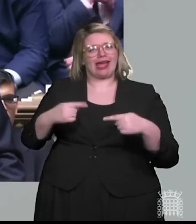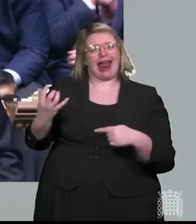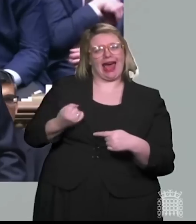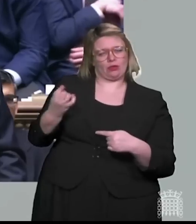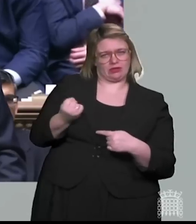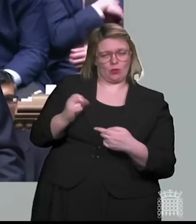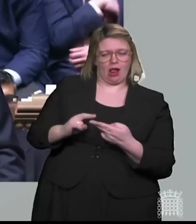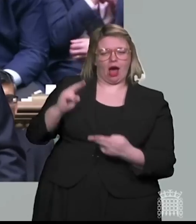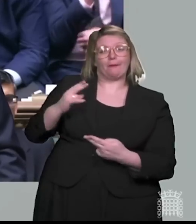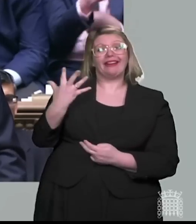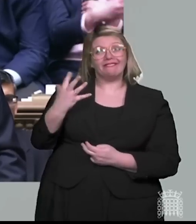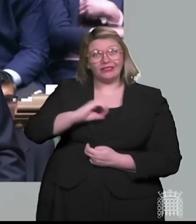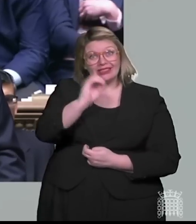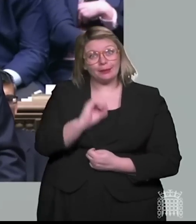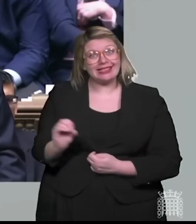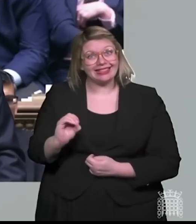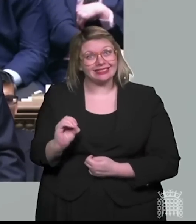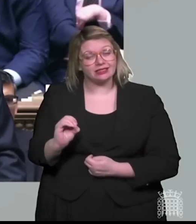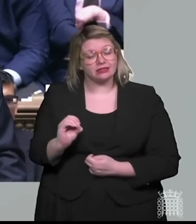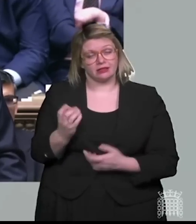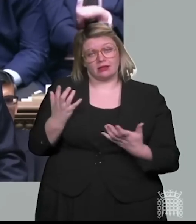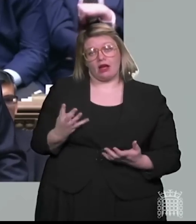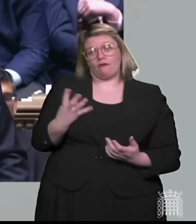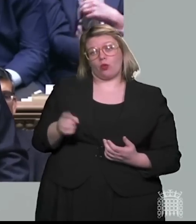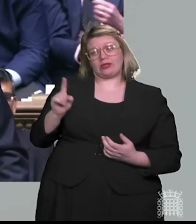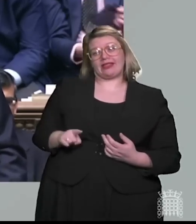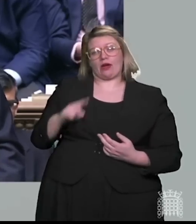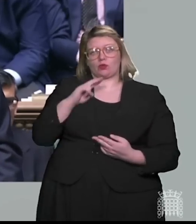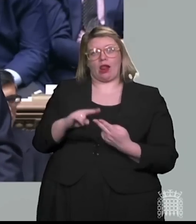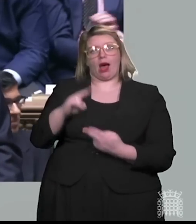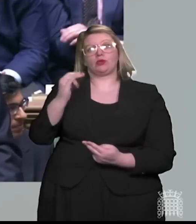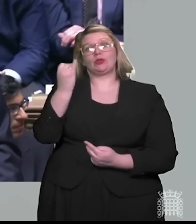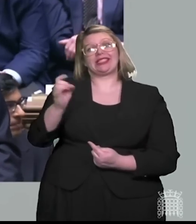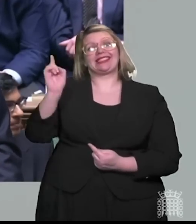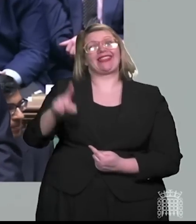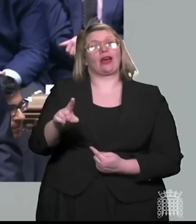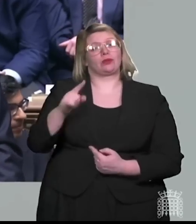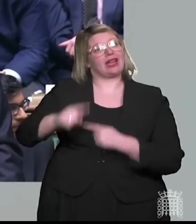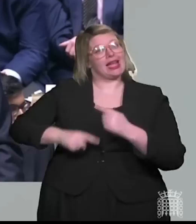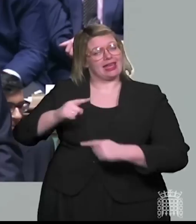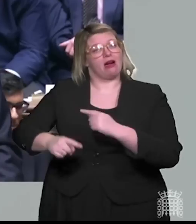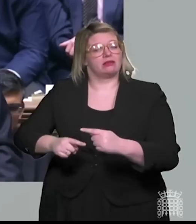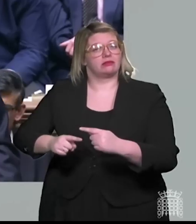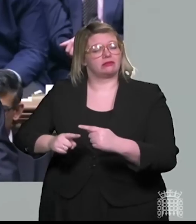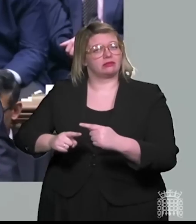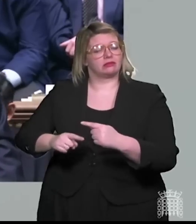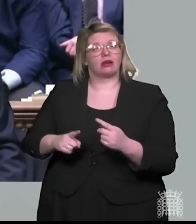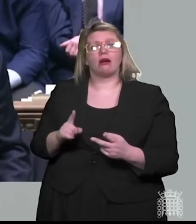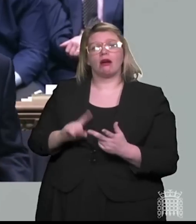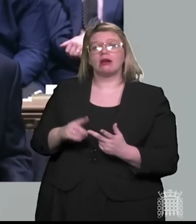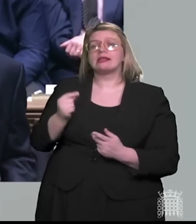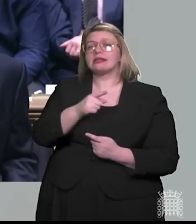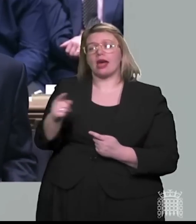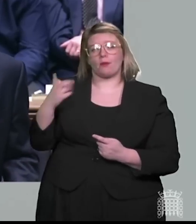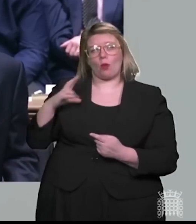by 50%, from 40,000 to 60,000. Some have also asked me to increase the